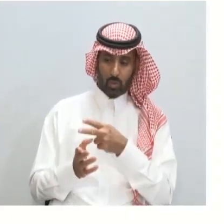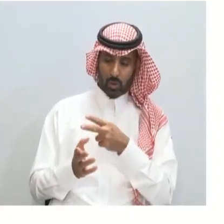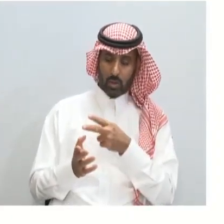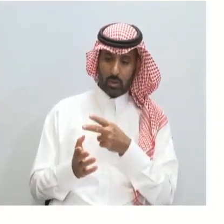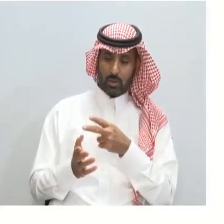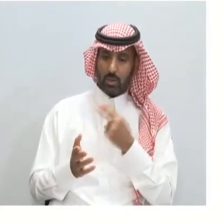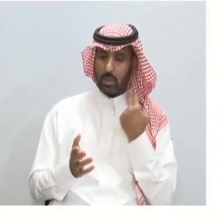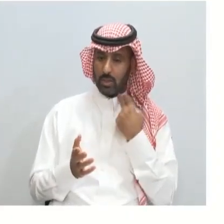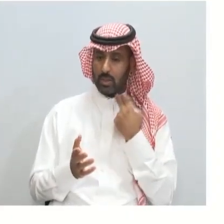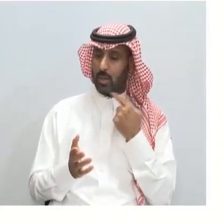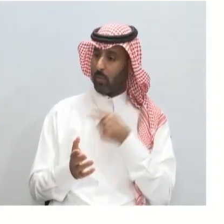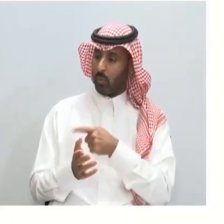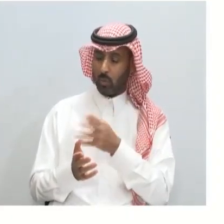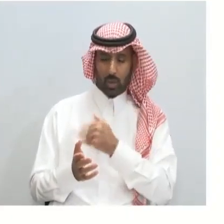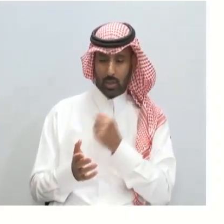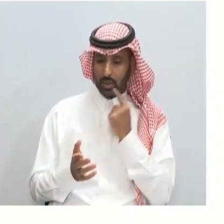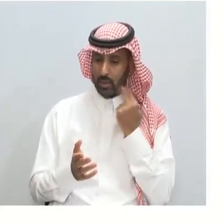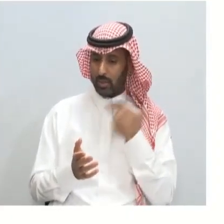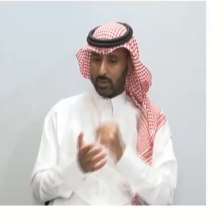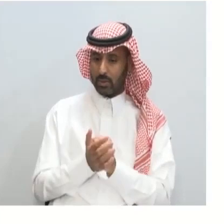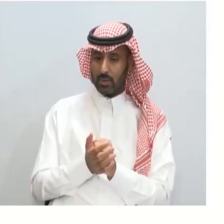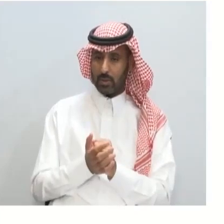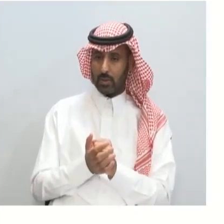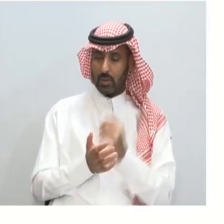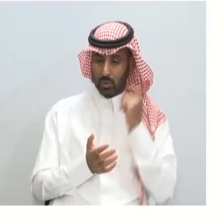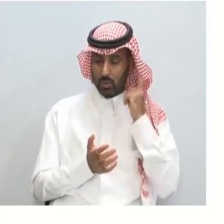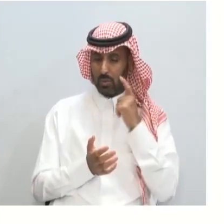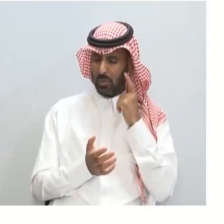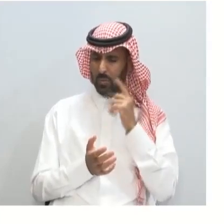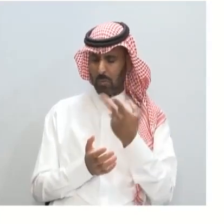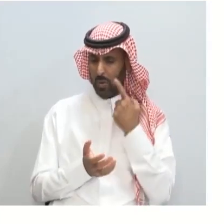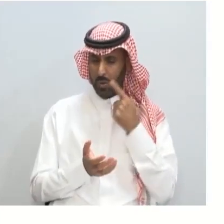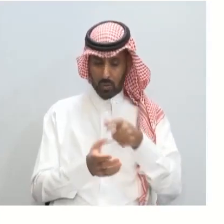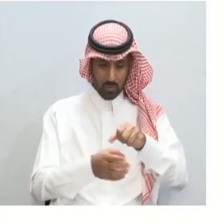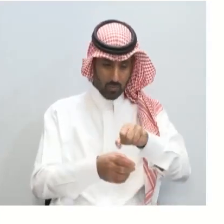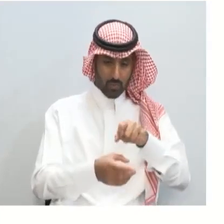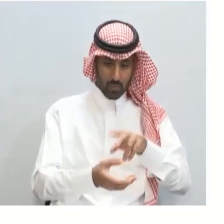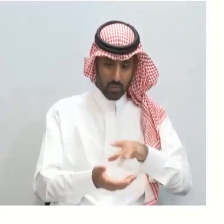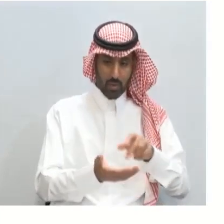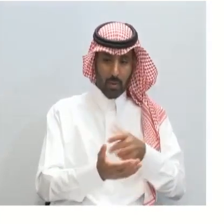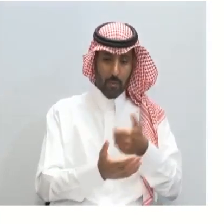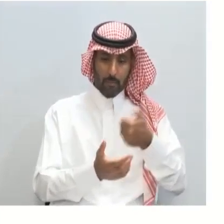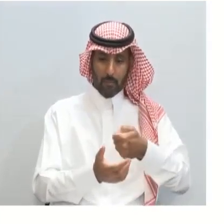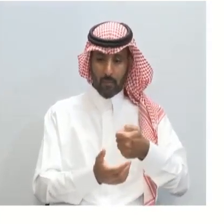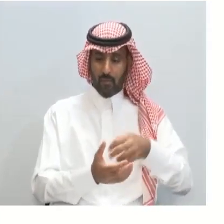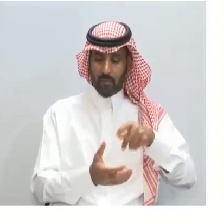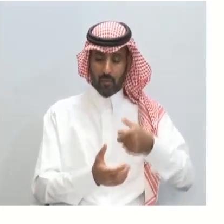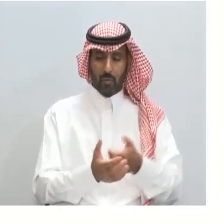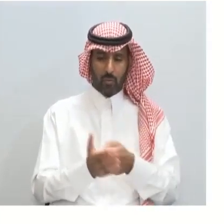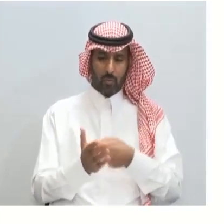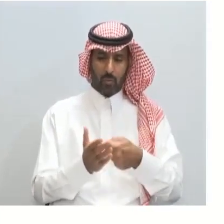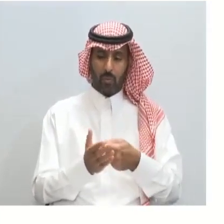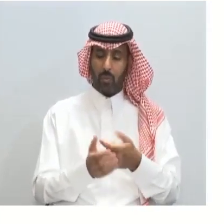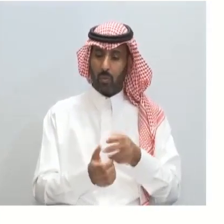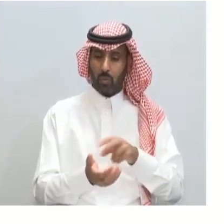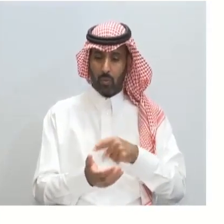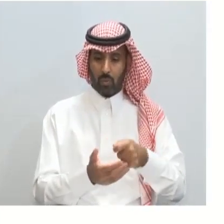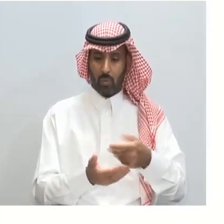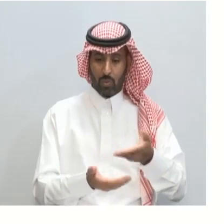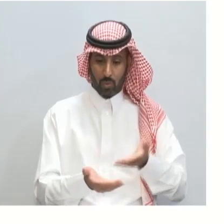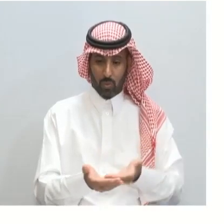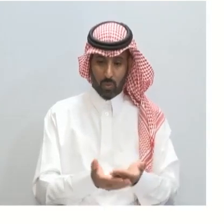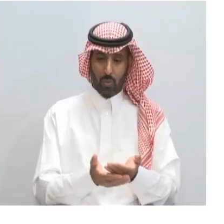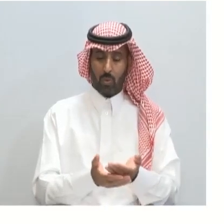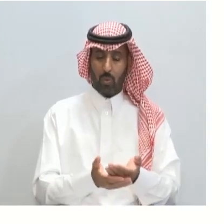him. You can't trust him. Do you think he might even steal from the cash register? So it's more than